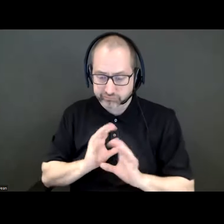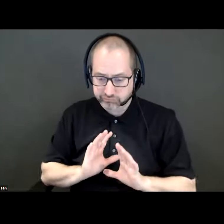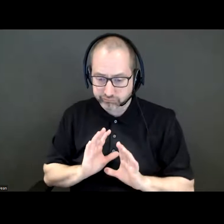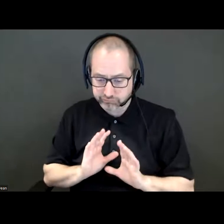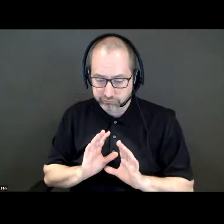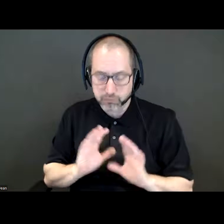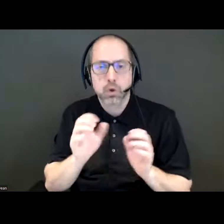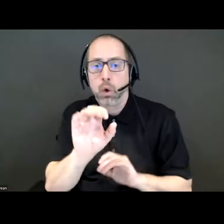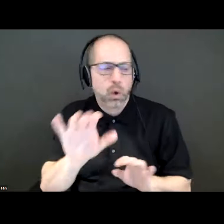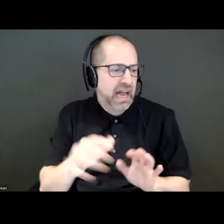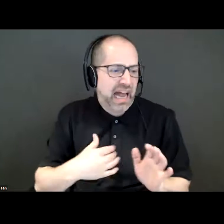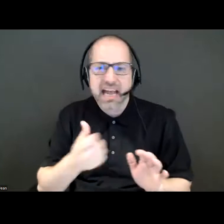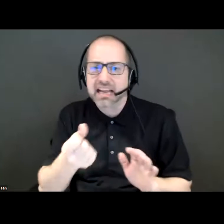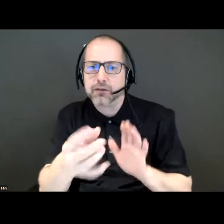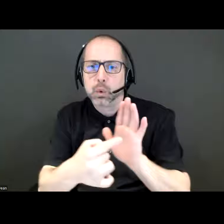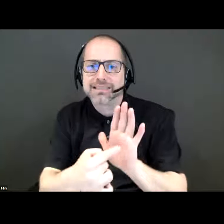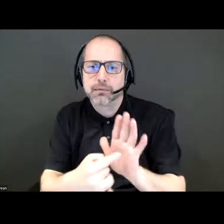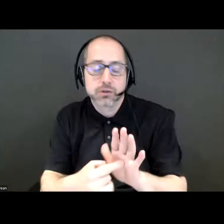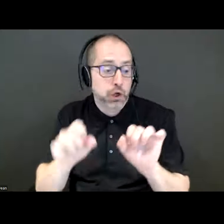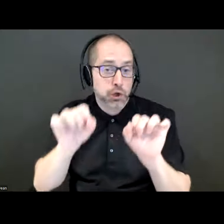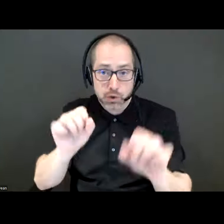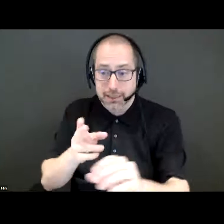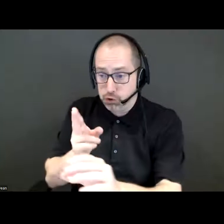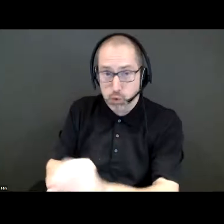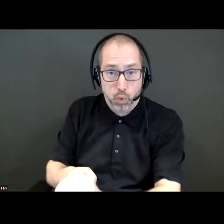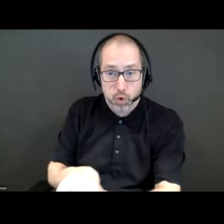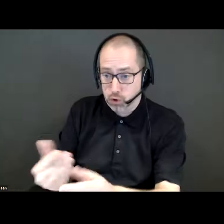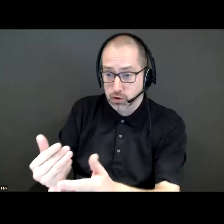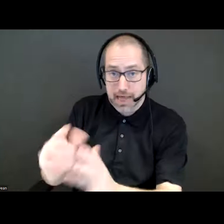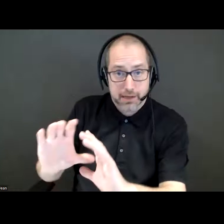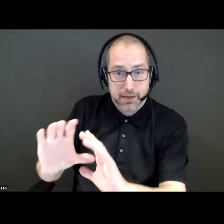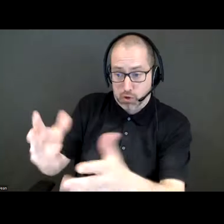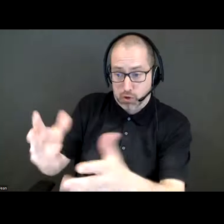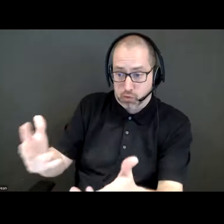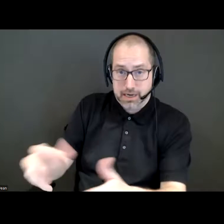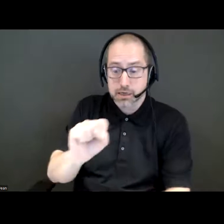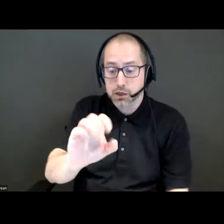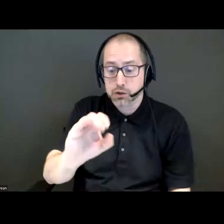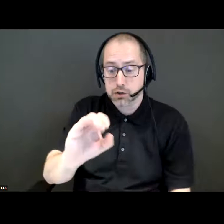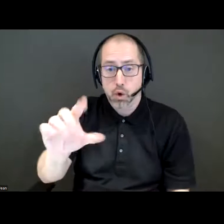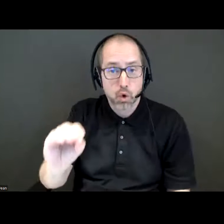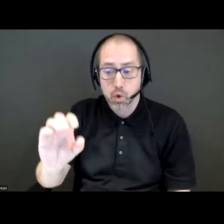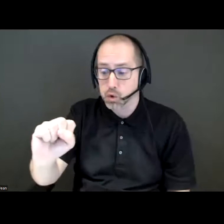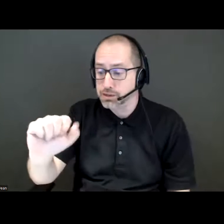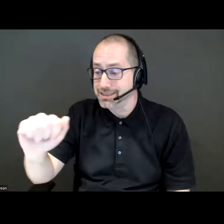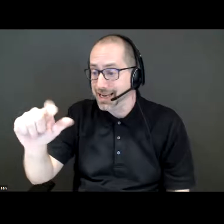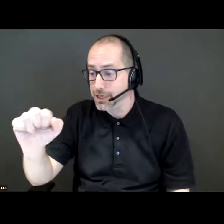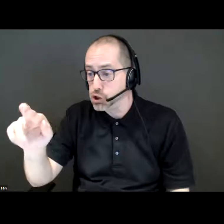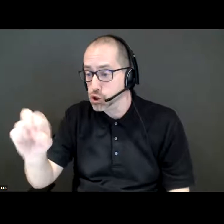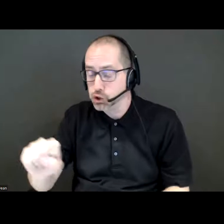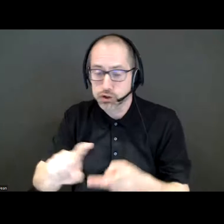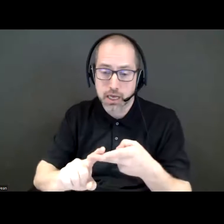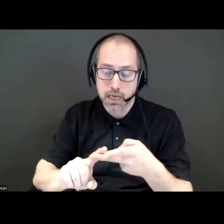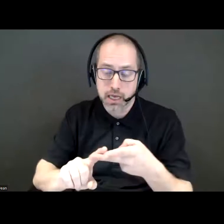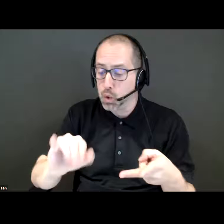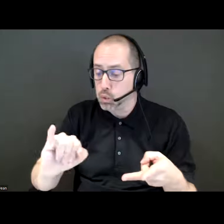few examples. You can join groups that are already going, like Solo Sagers, or the Wisdom Circles, or I heard